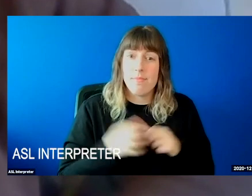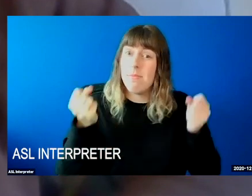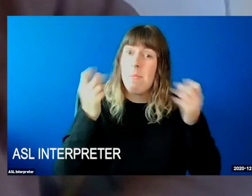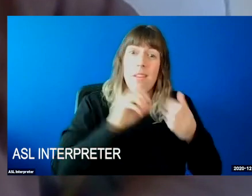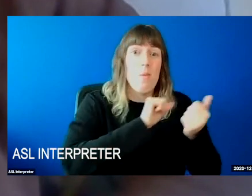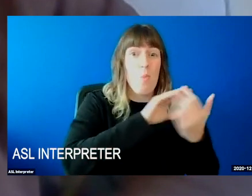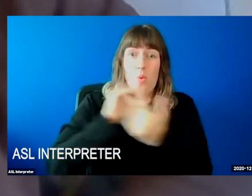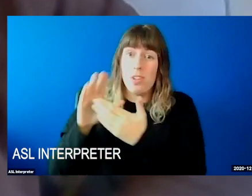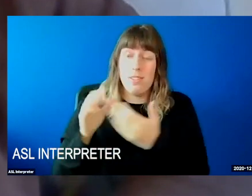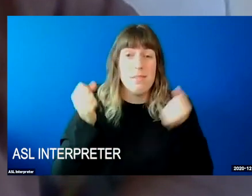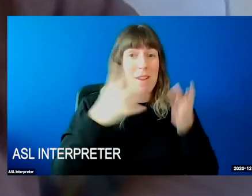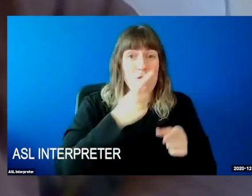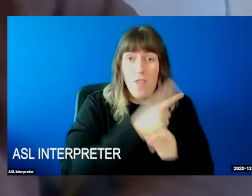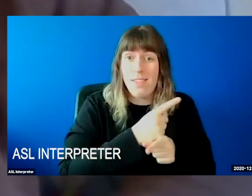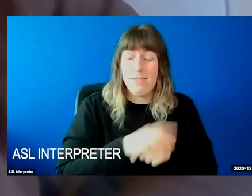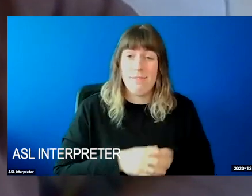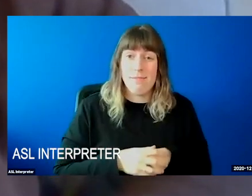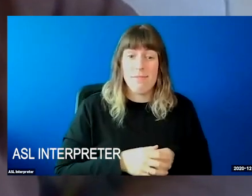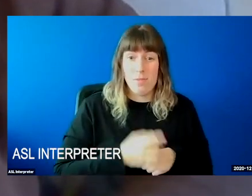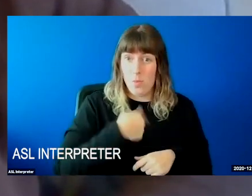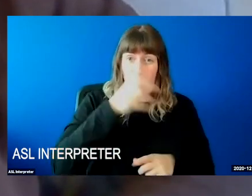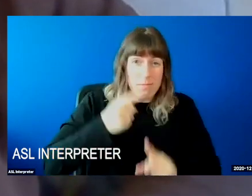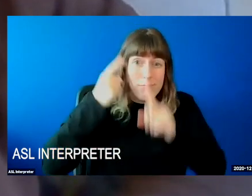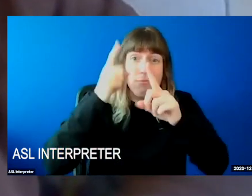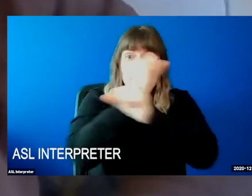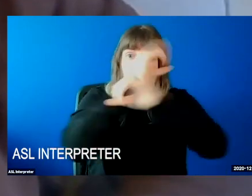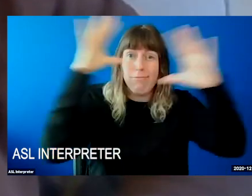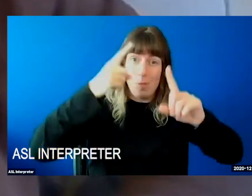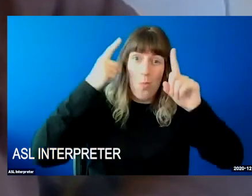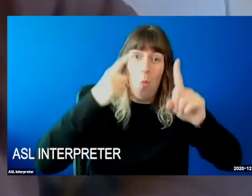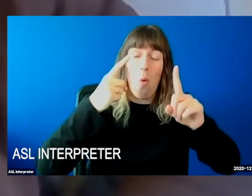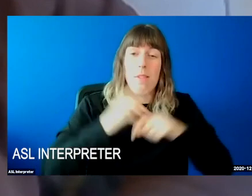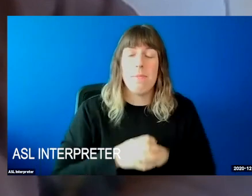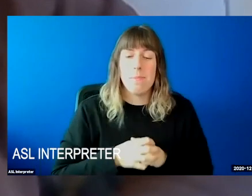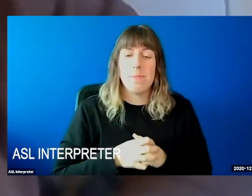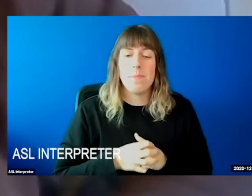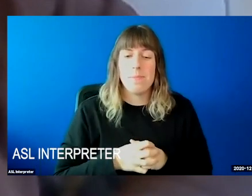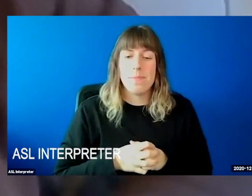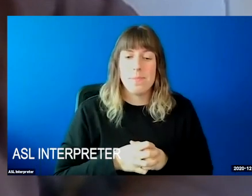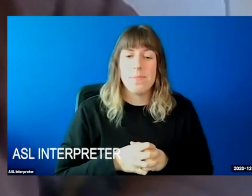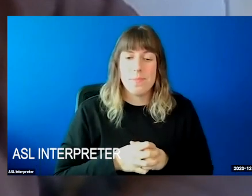There are going to be many ways of knowing and doing things that we are going to aspire to.